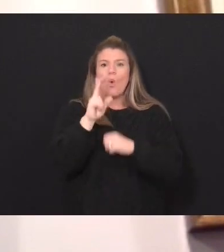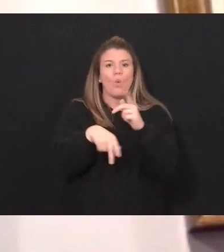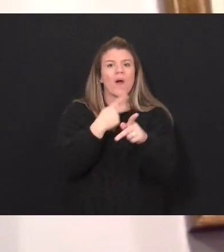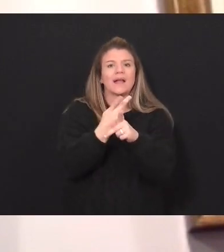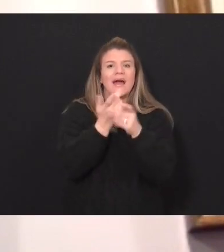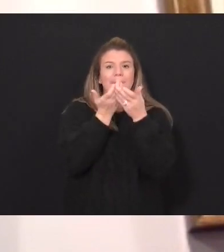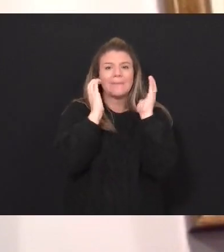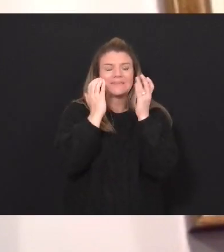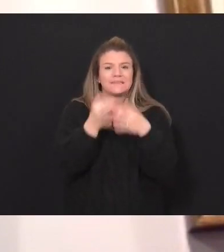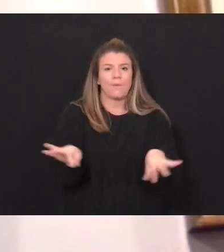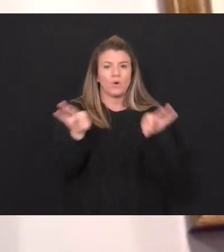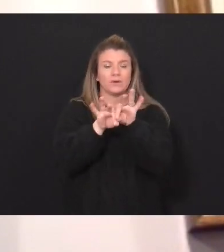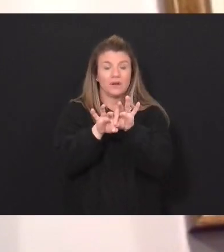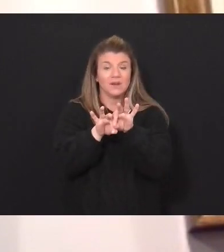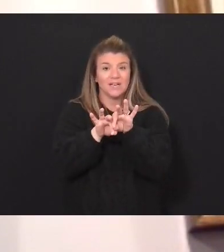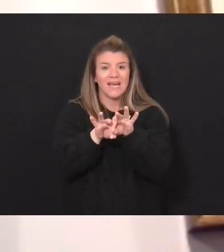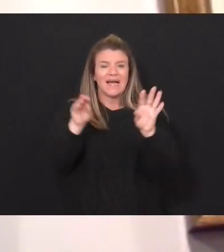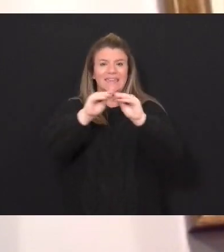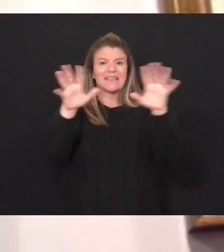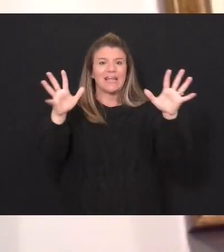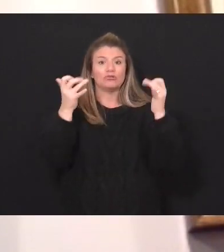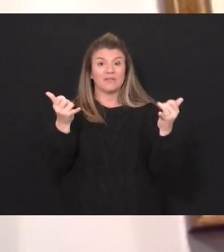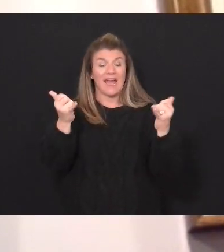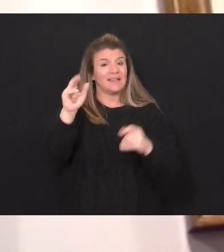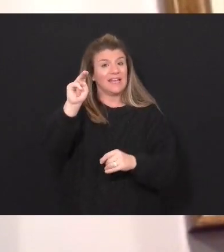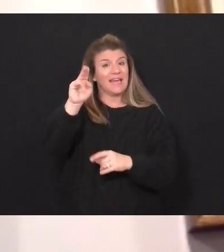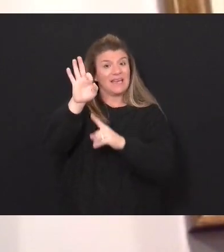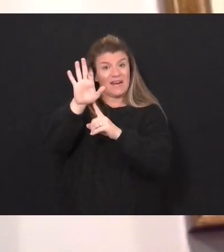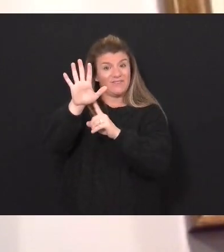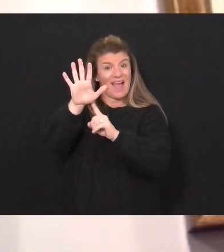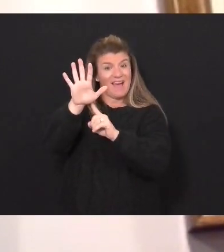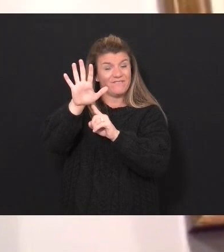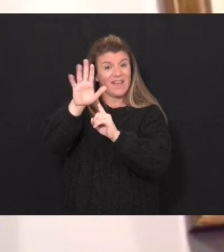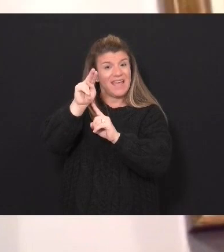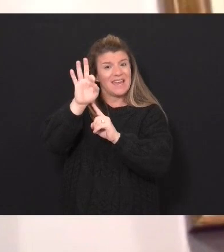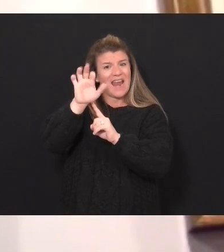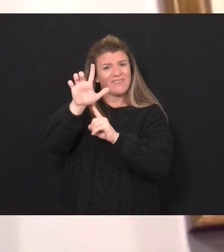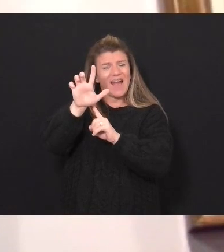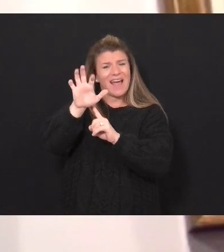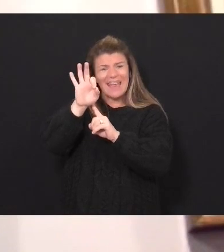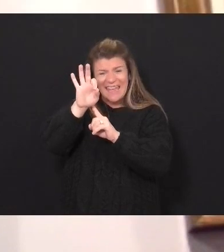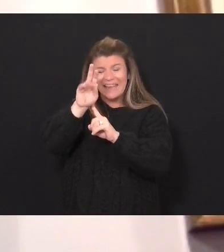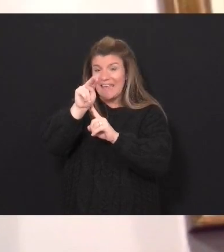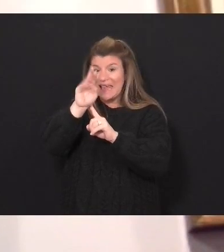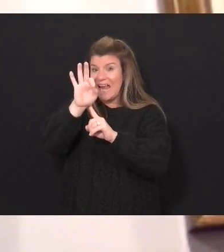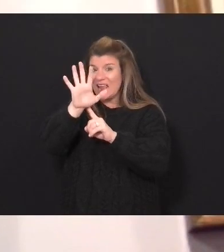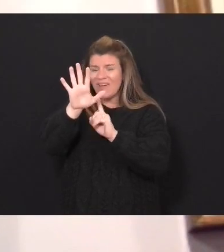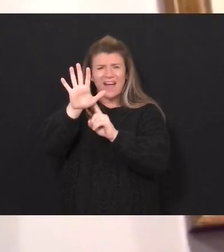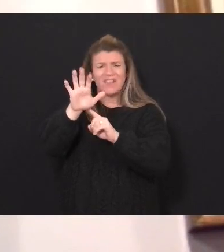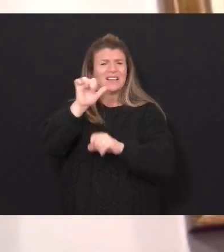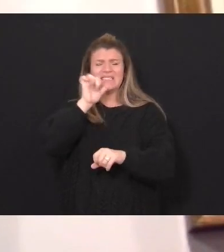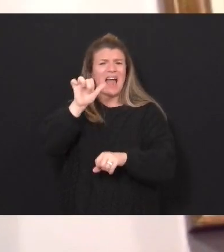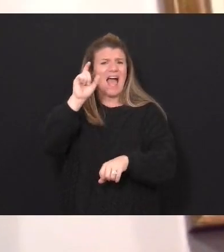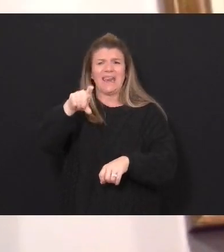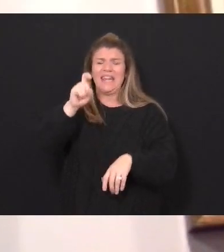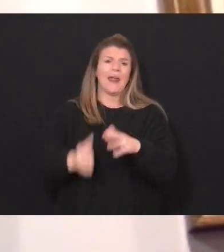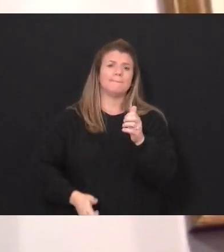is important. And it's clear today that the N95s are not needed in most of the healthcare interface